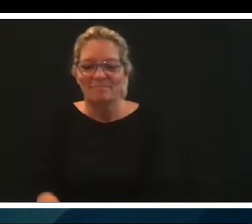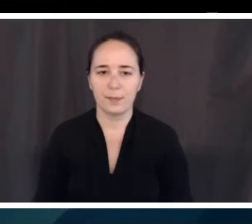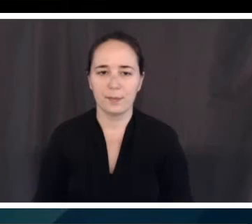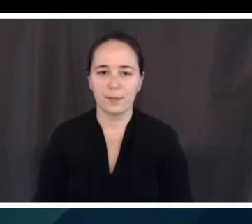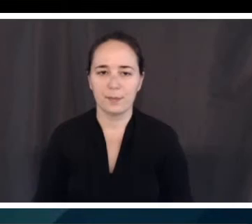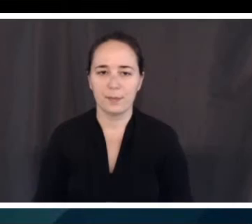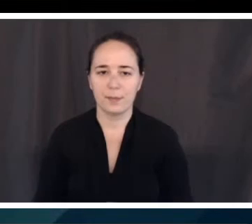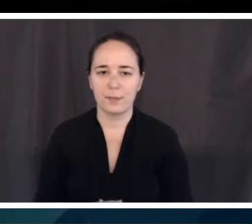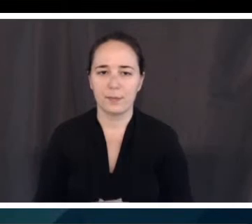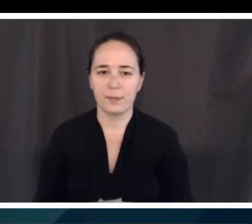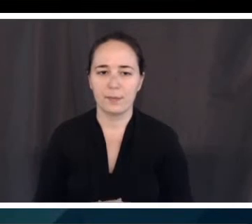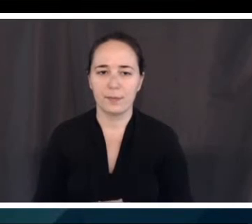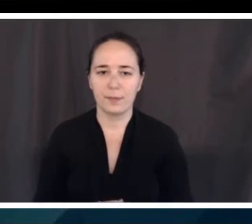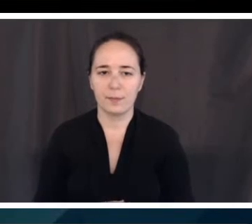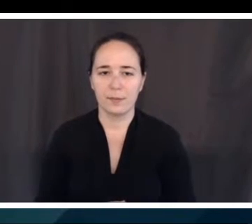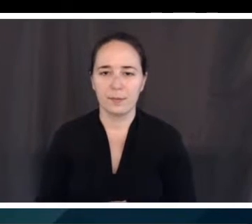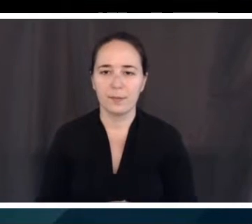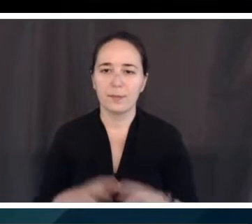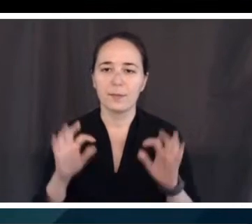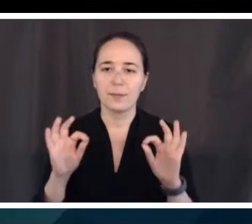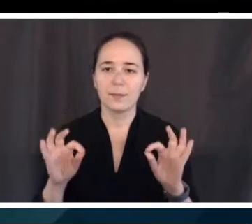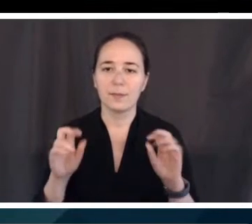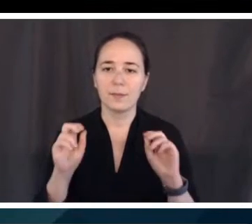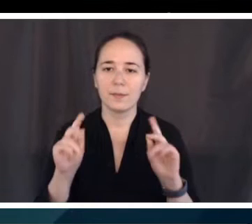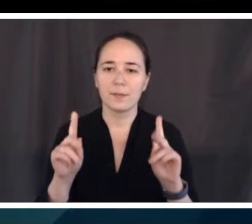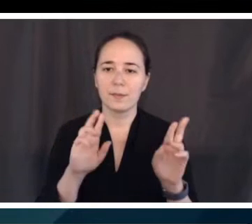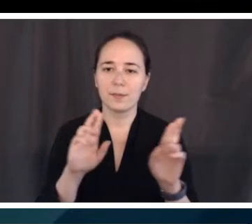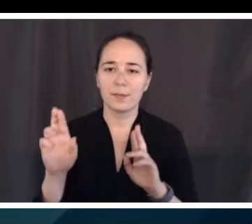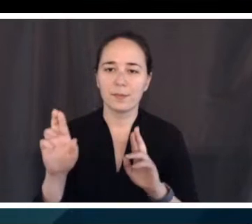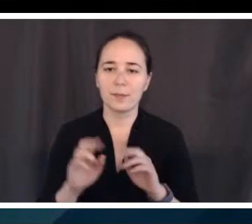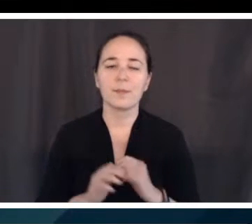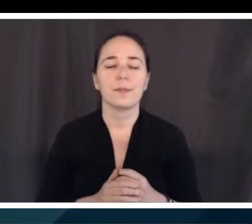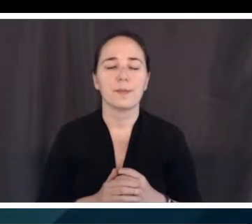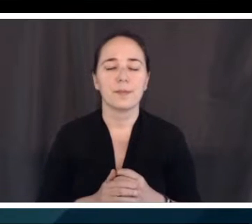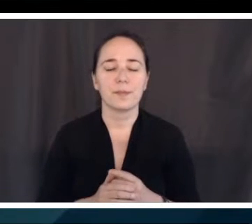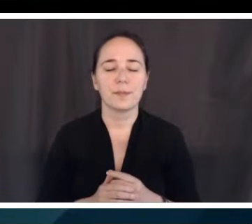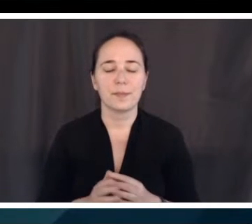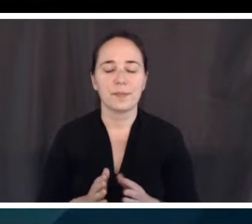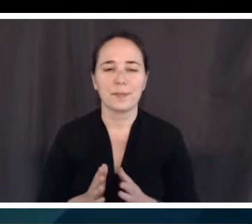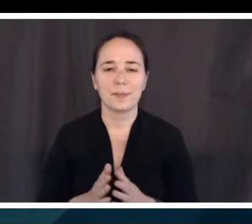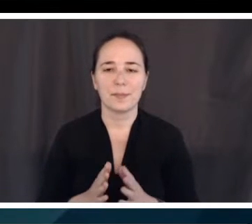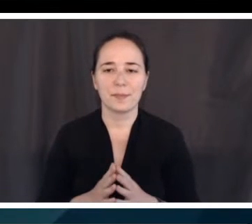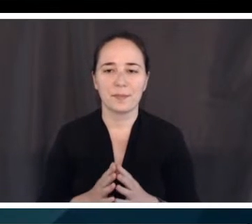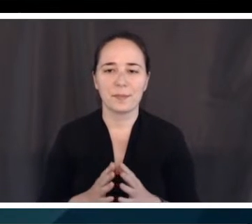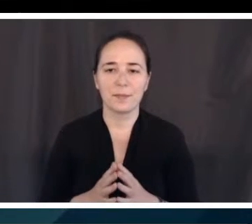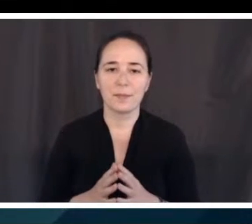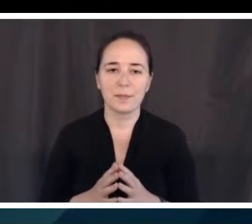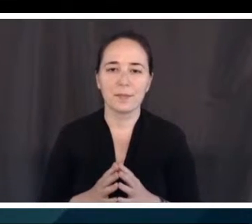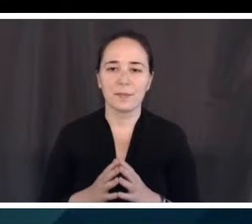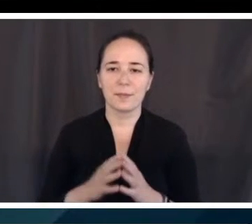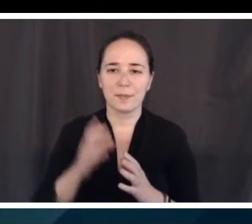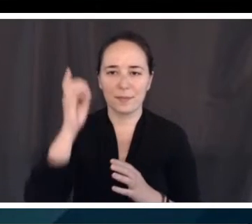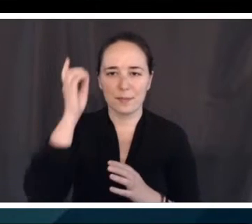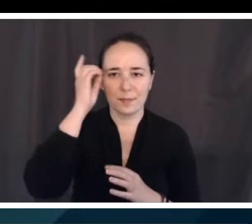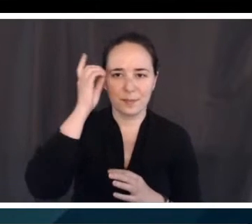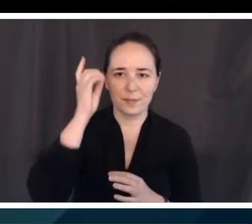And all right, we're all set there. So it's hard not to feel that when you